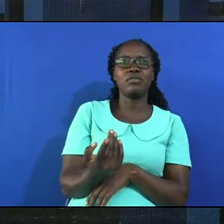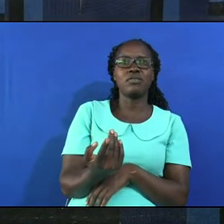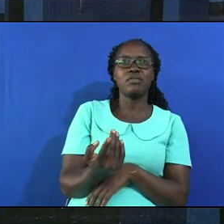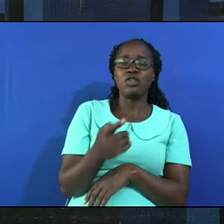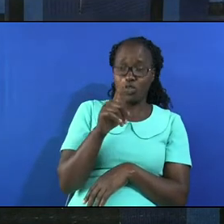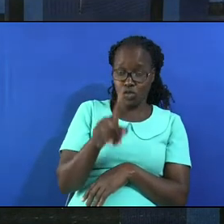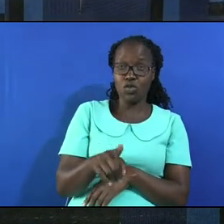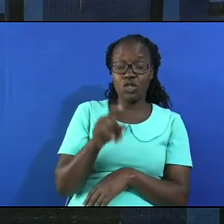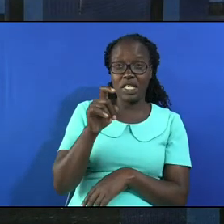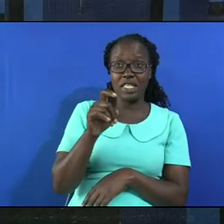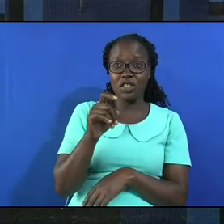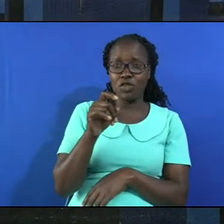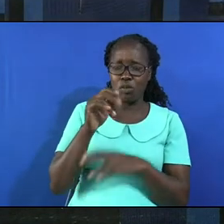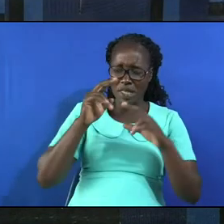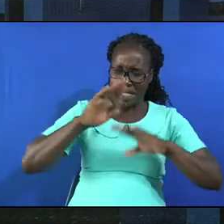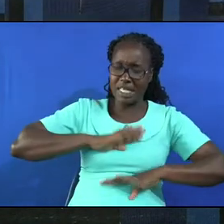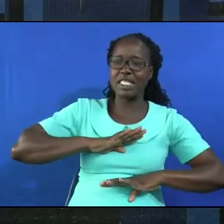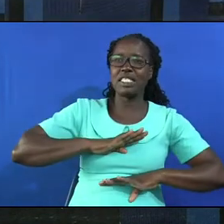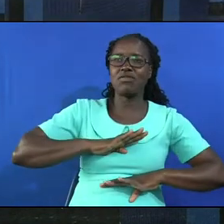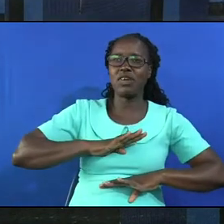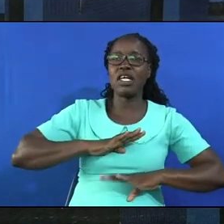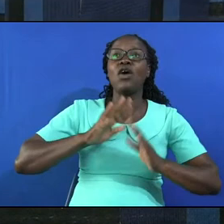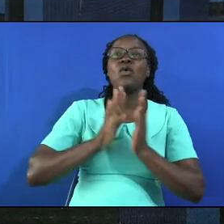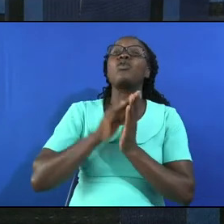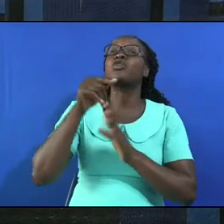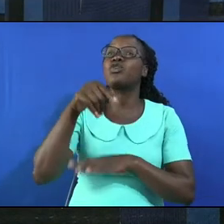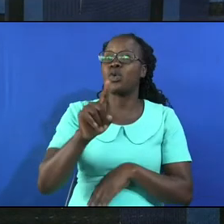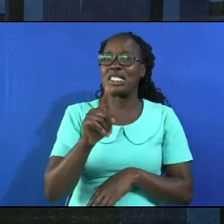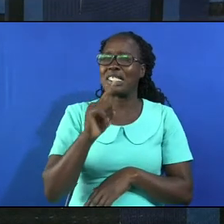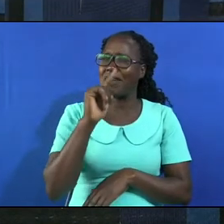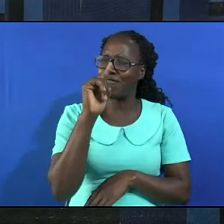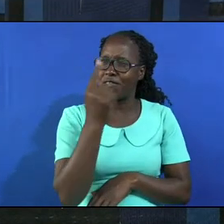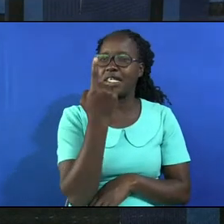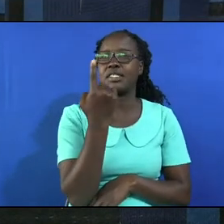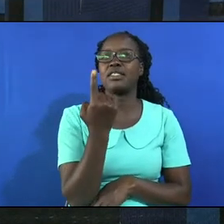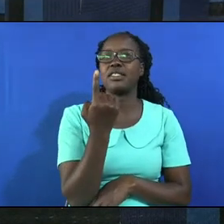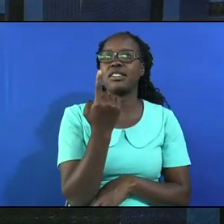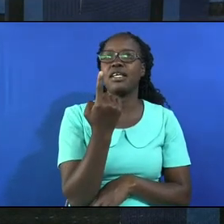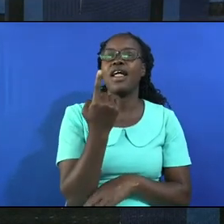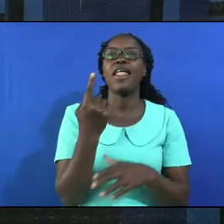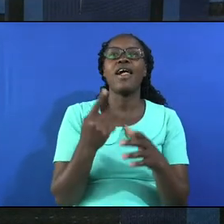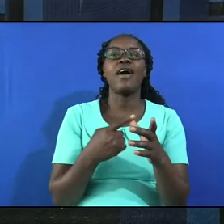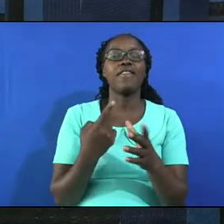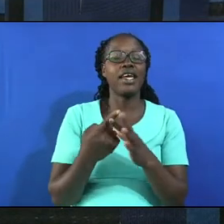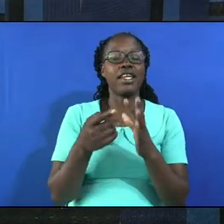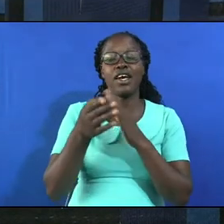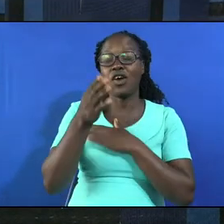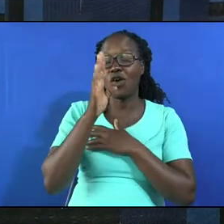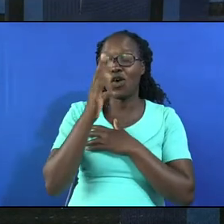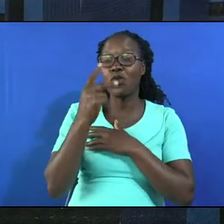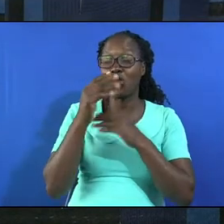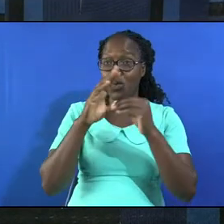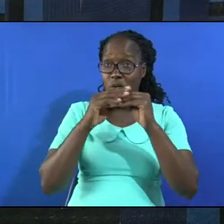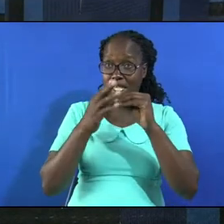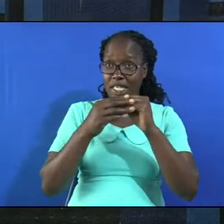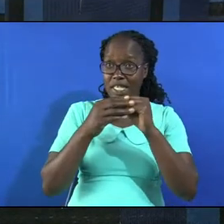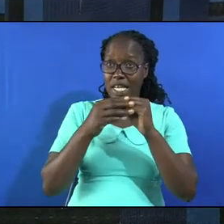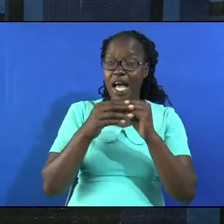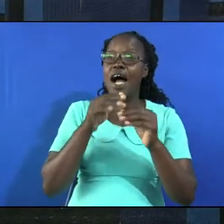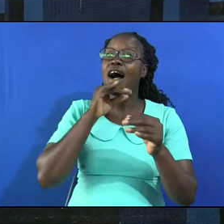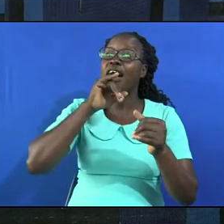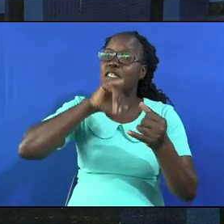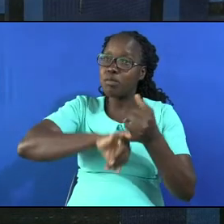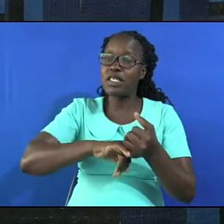You need to be satisfied with yourself first. And then God, who creates